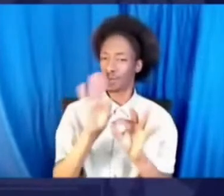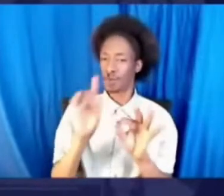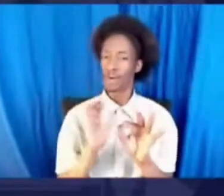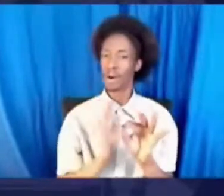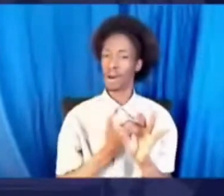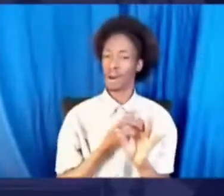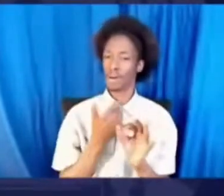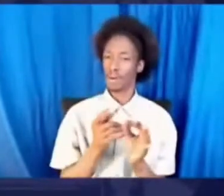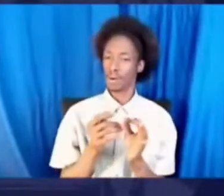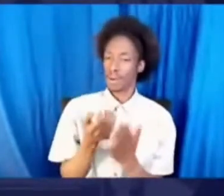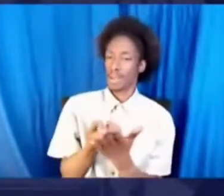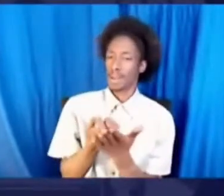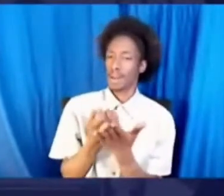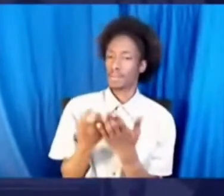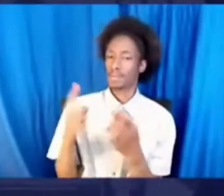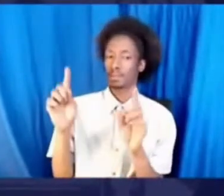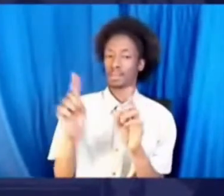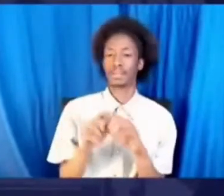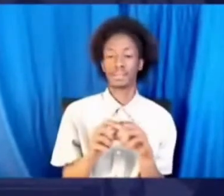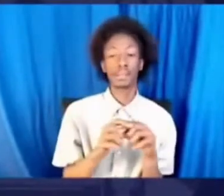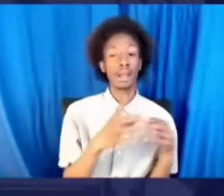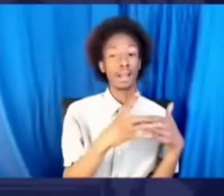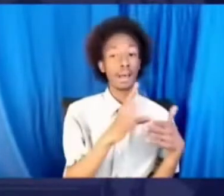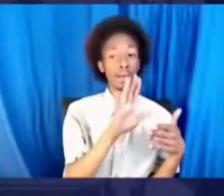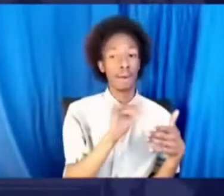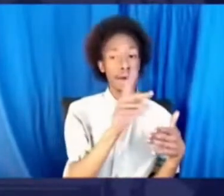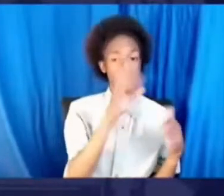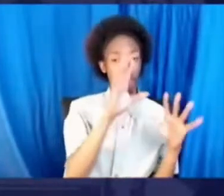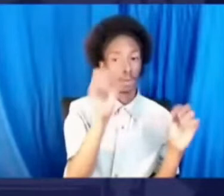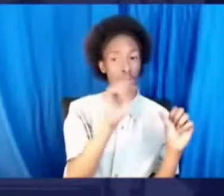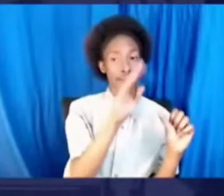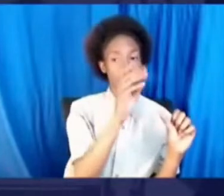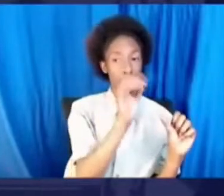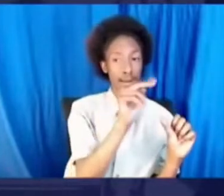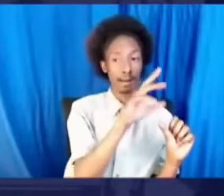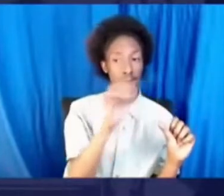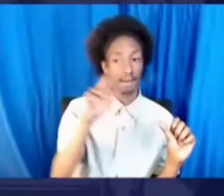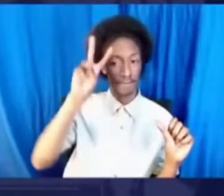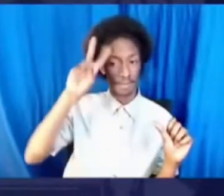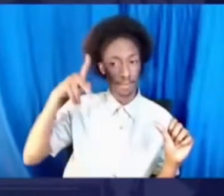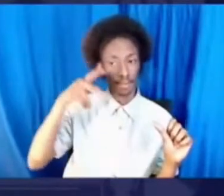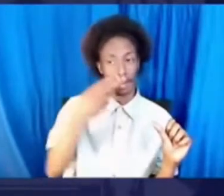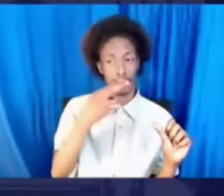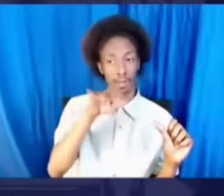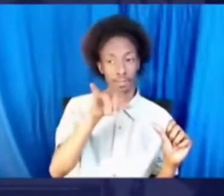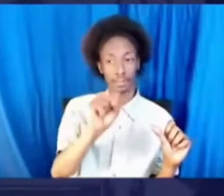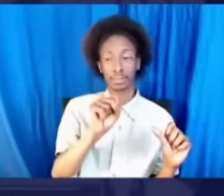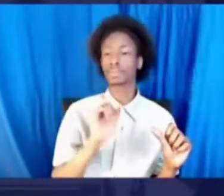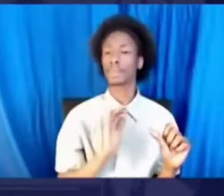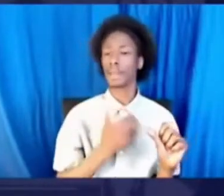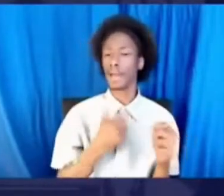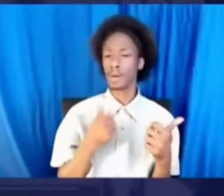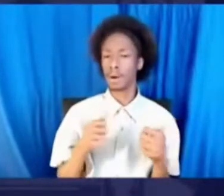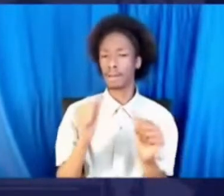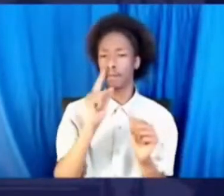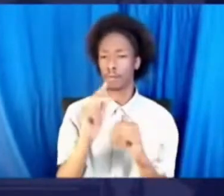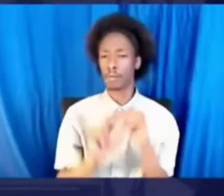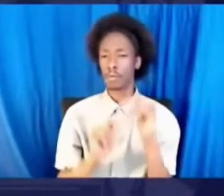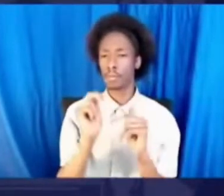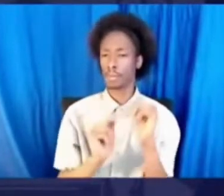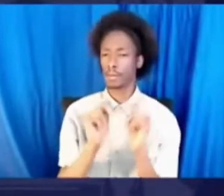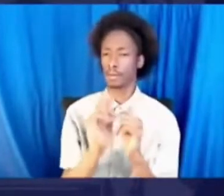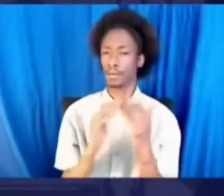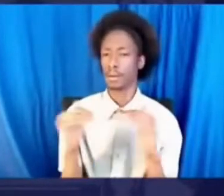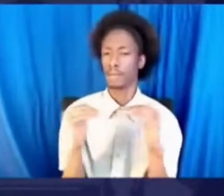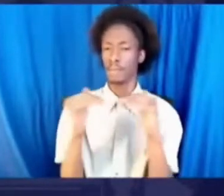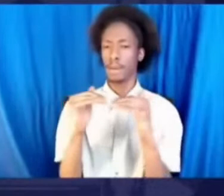success. Led by President Biden and Vice President Harris, our efforts to build a fairer economy